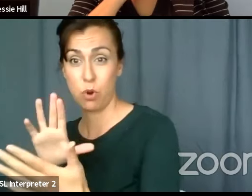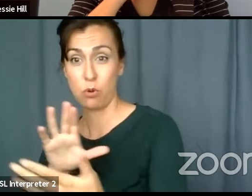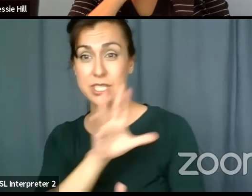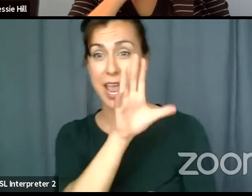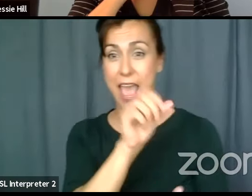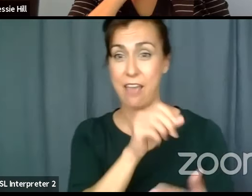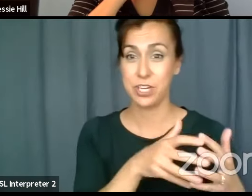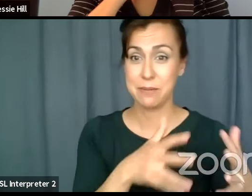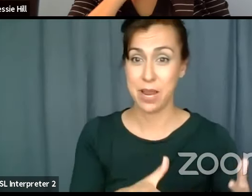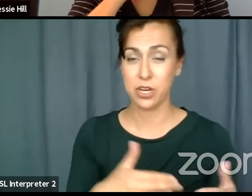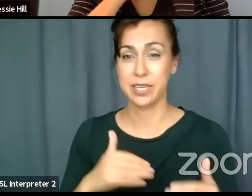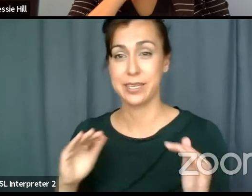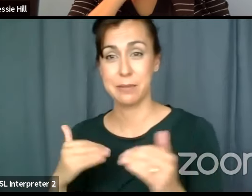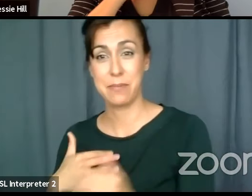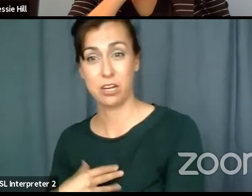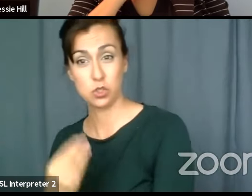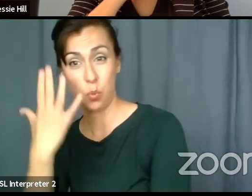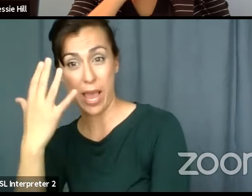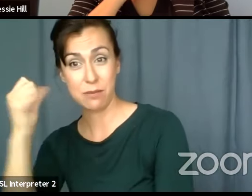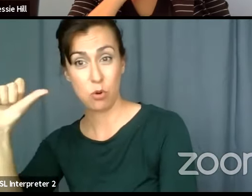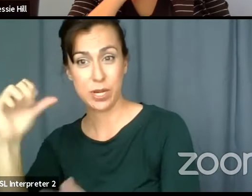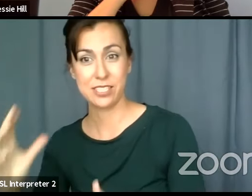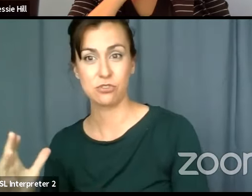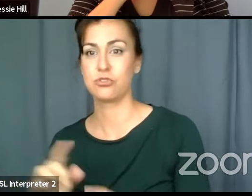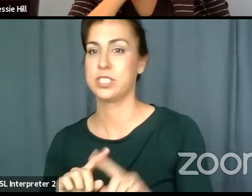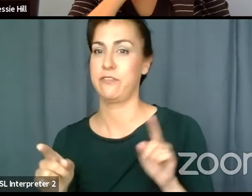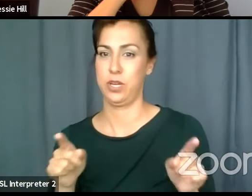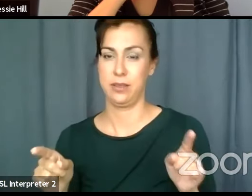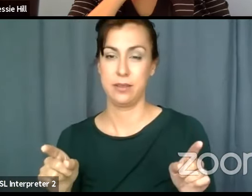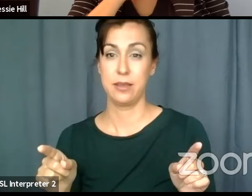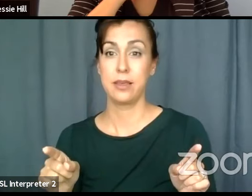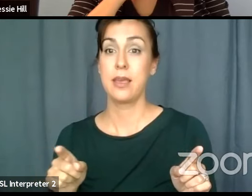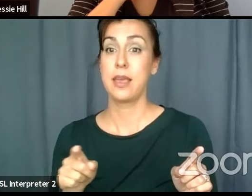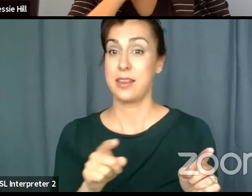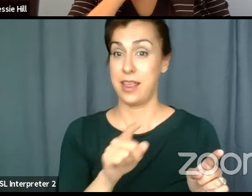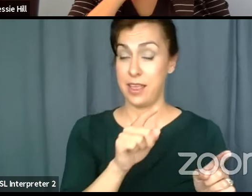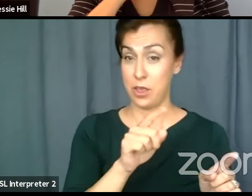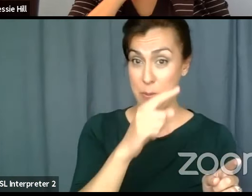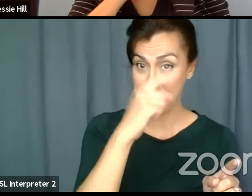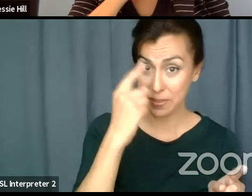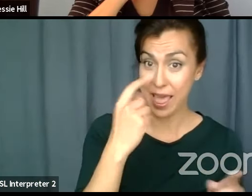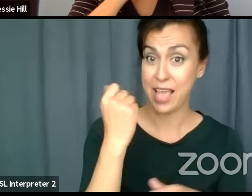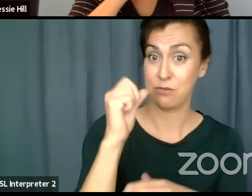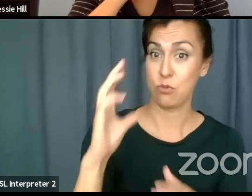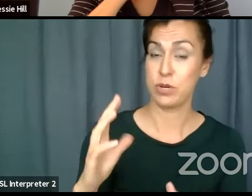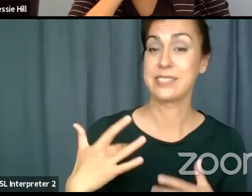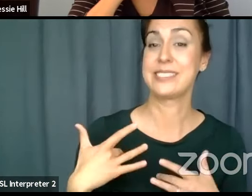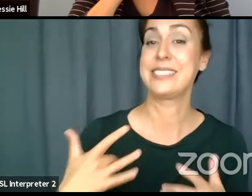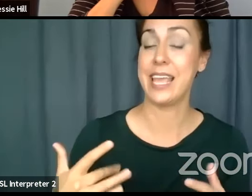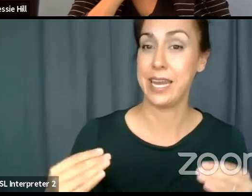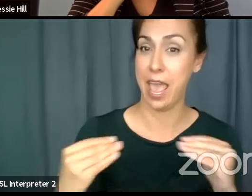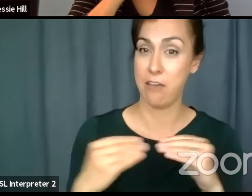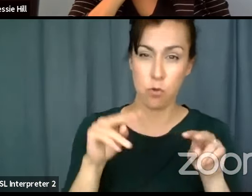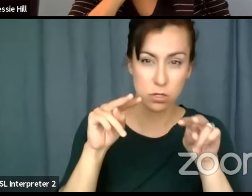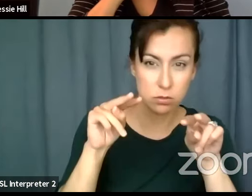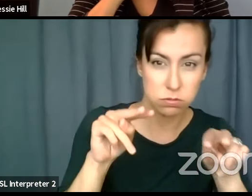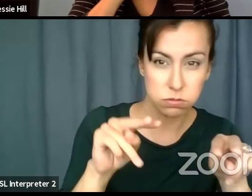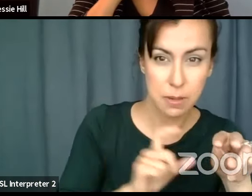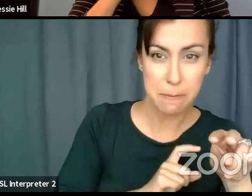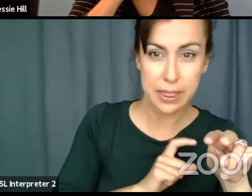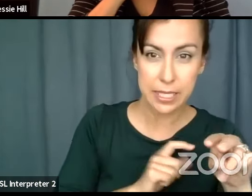they concluded was that not only were Black protesters more likely to draw police presence, the